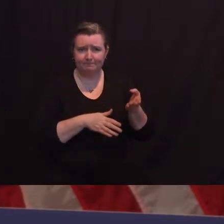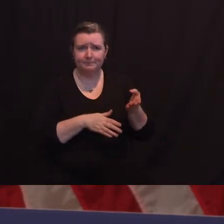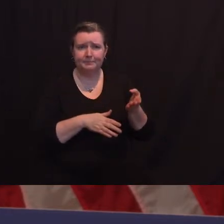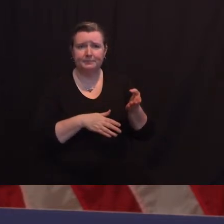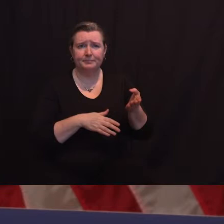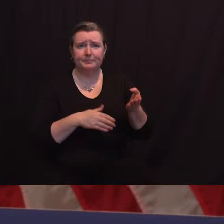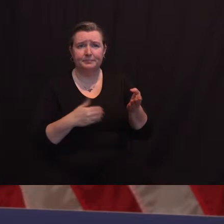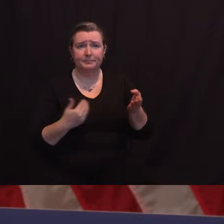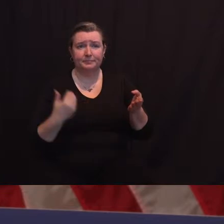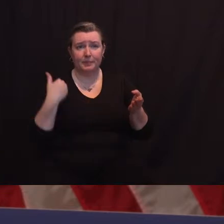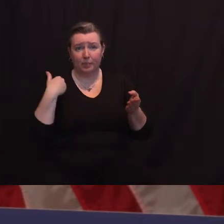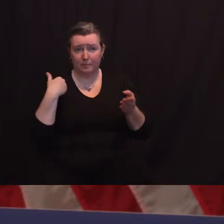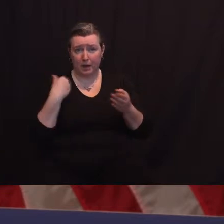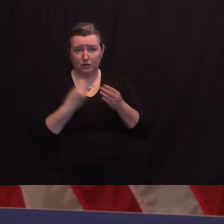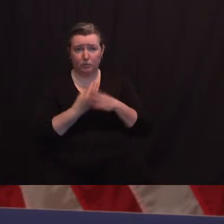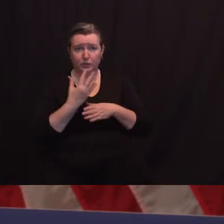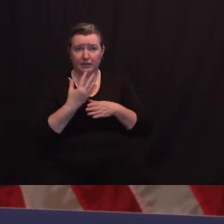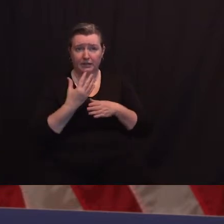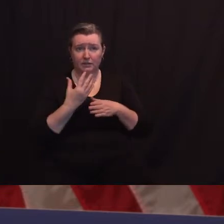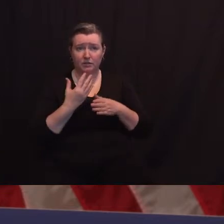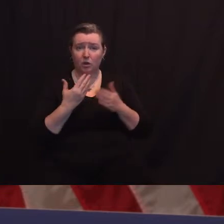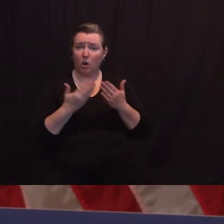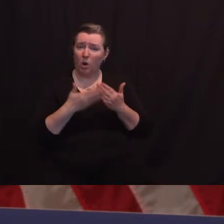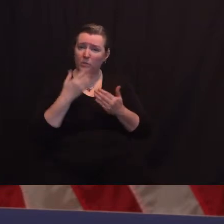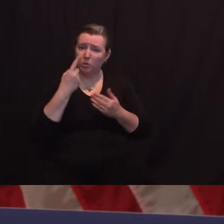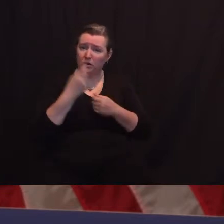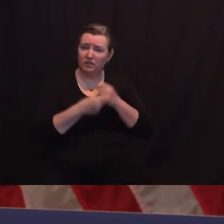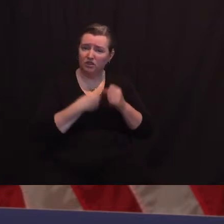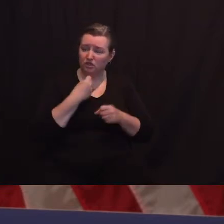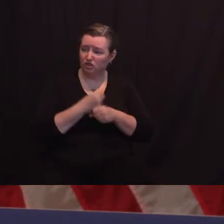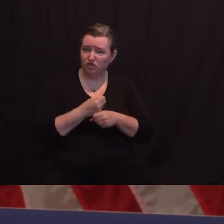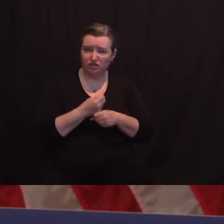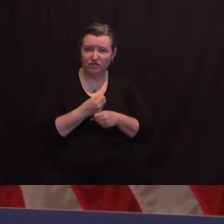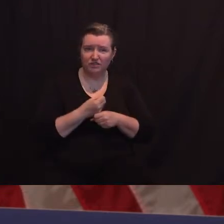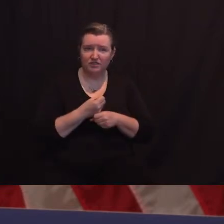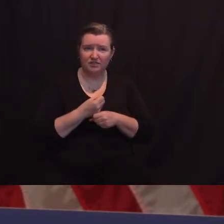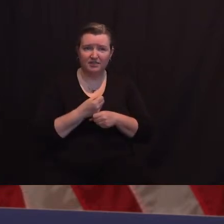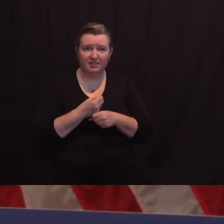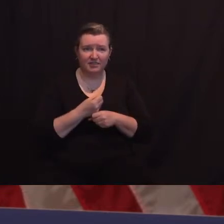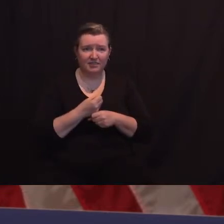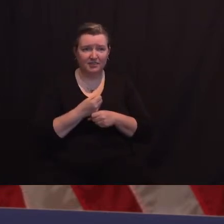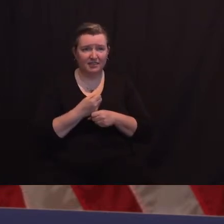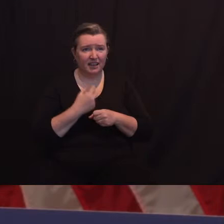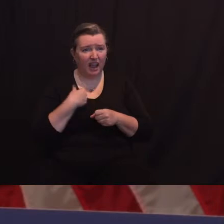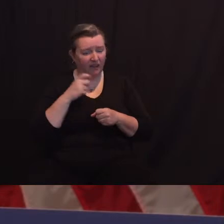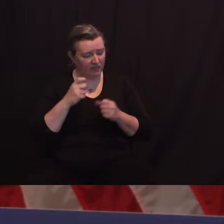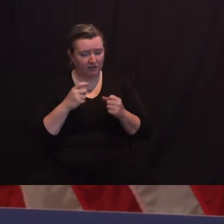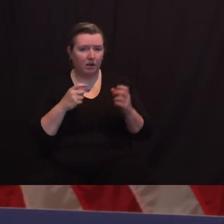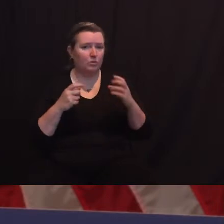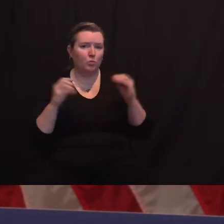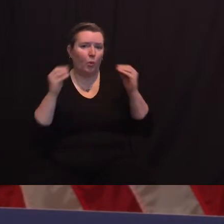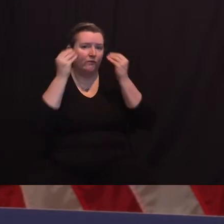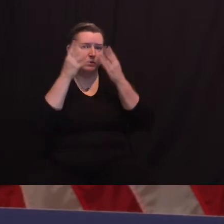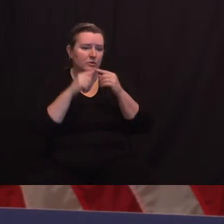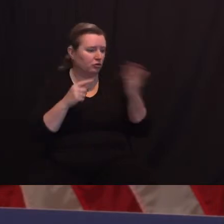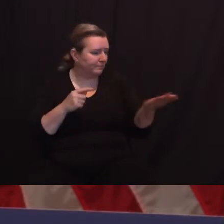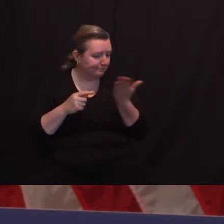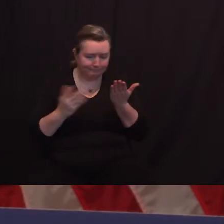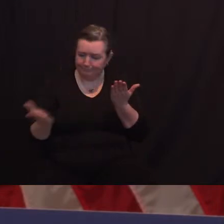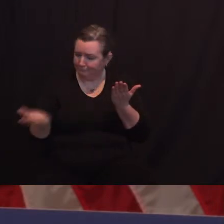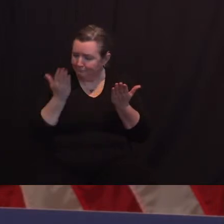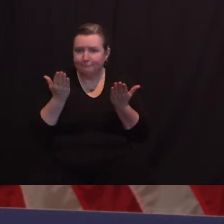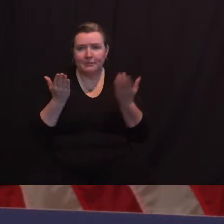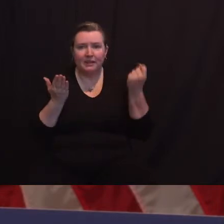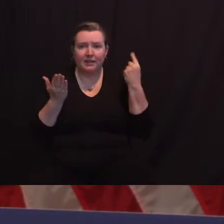almost. And so I don't know that we've actually had that data to see whether there's been a trend downwards. Obviously, the healthcare workers were in the first